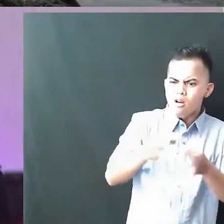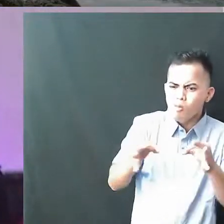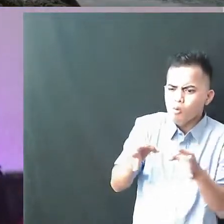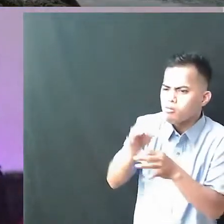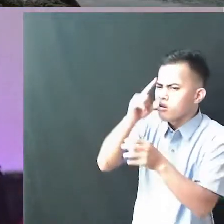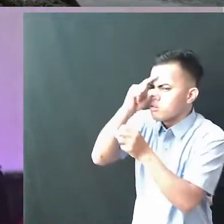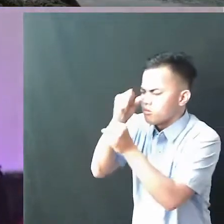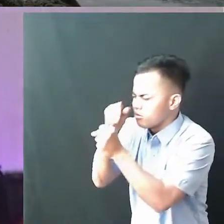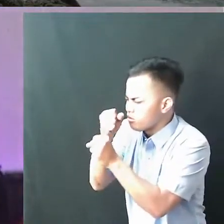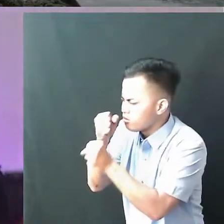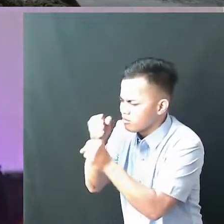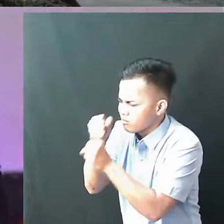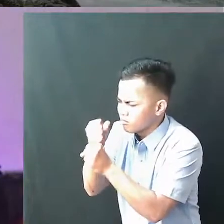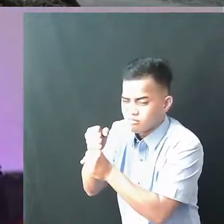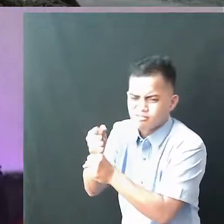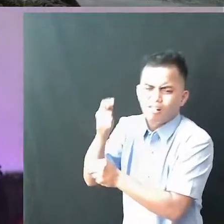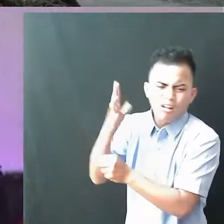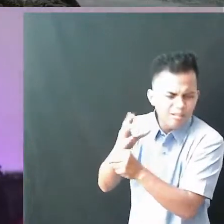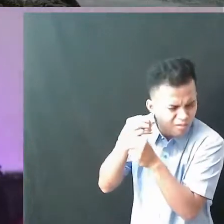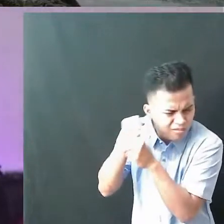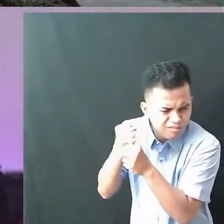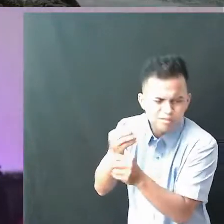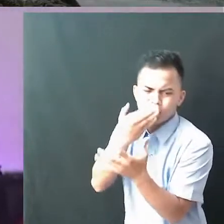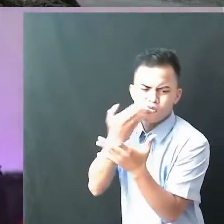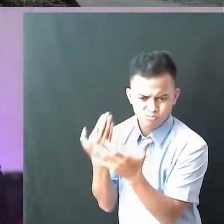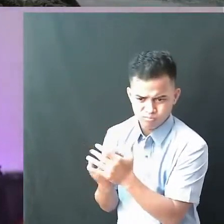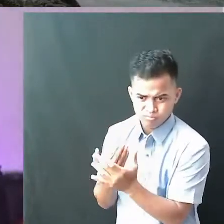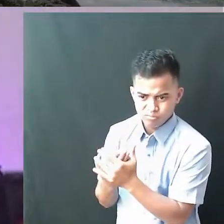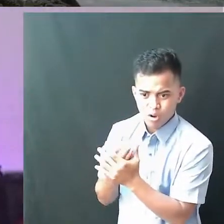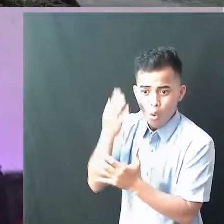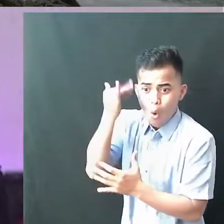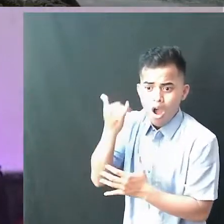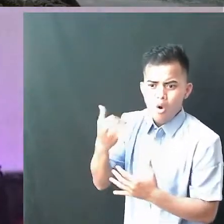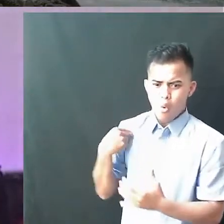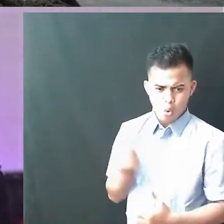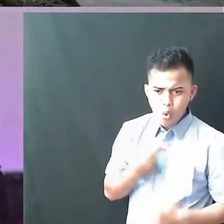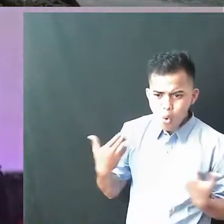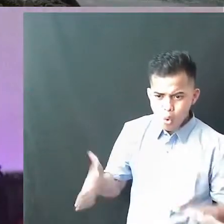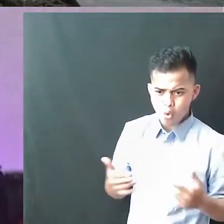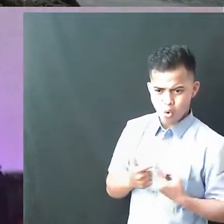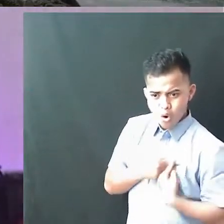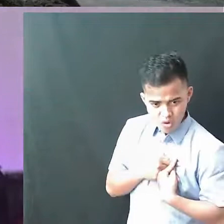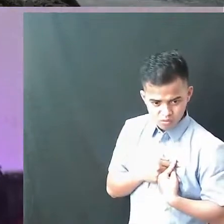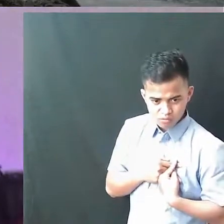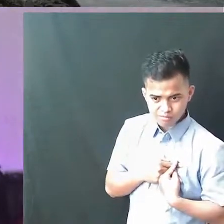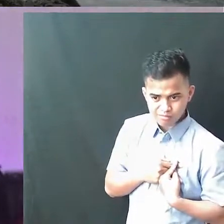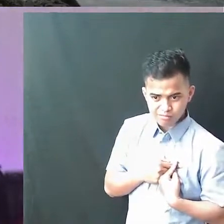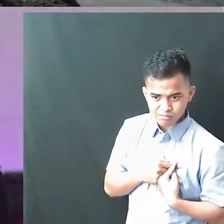is good. Partakers of the divine nature. Not man's